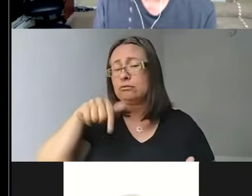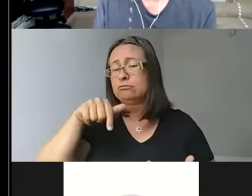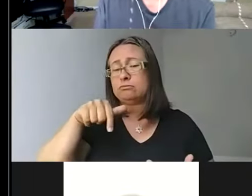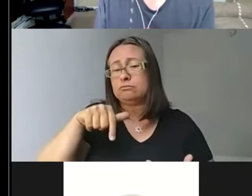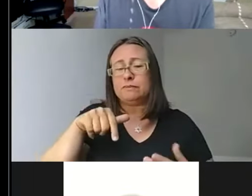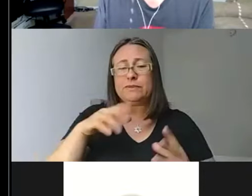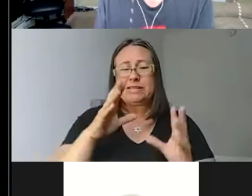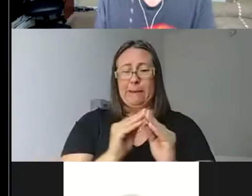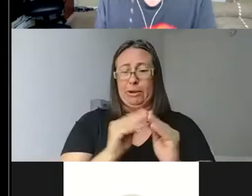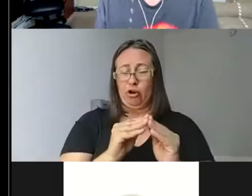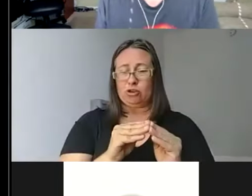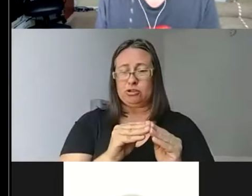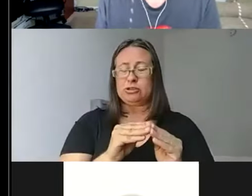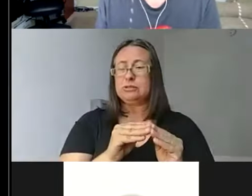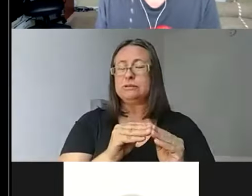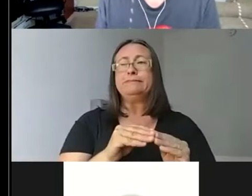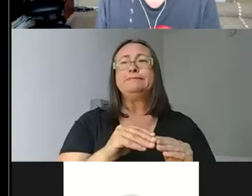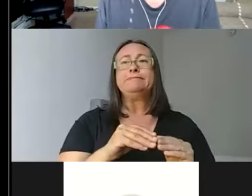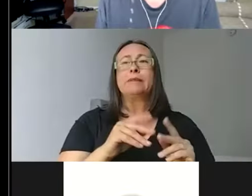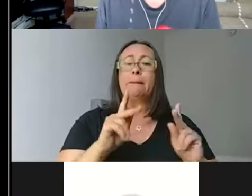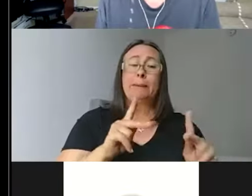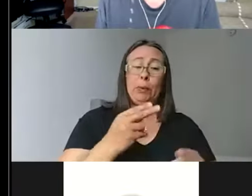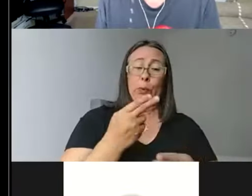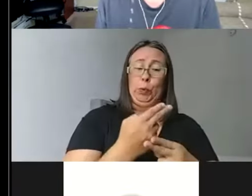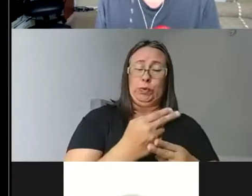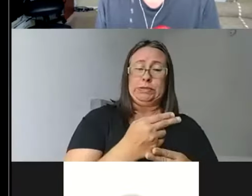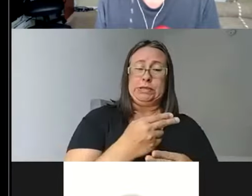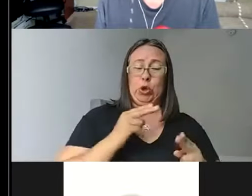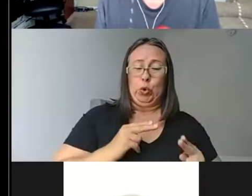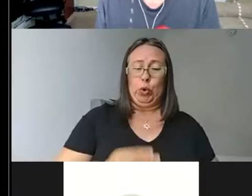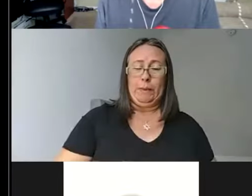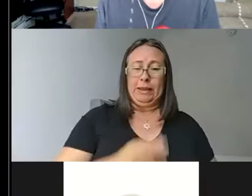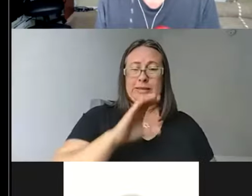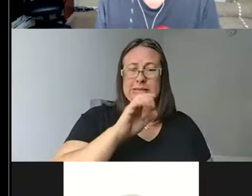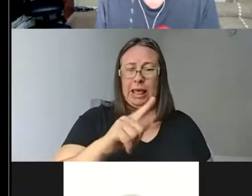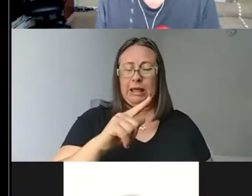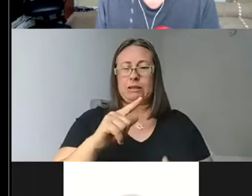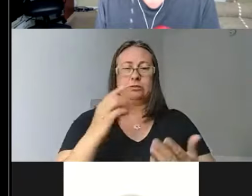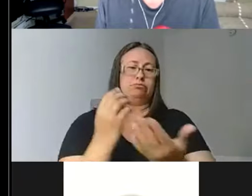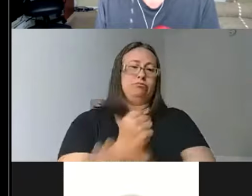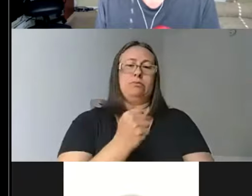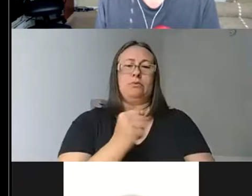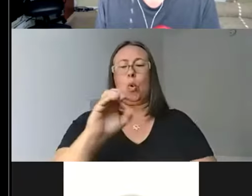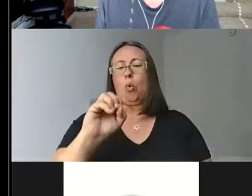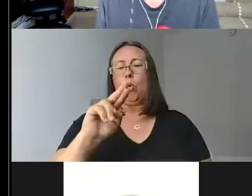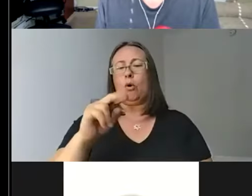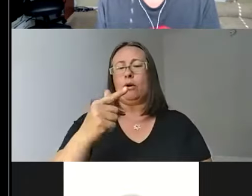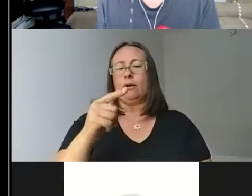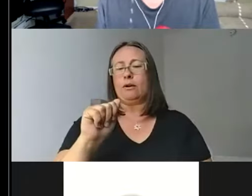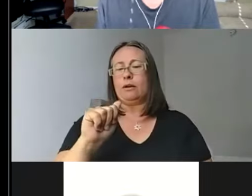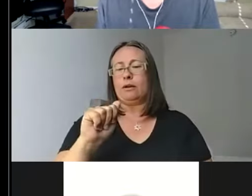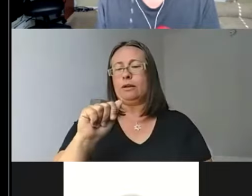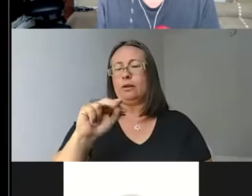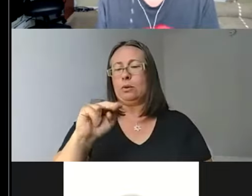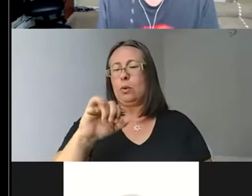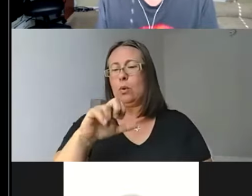already have, of people using, human cells to make organoids, things that sort of recapitulate development, but using